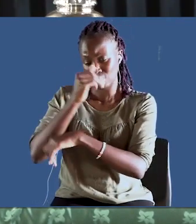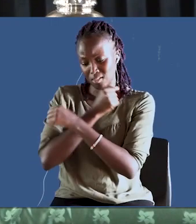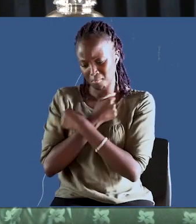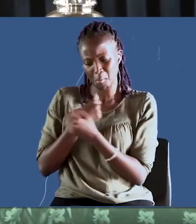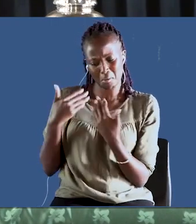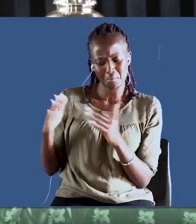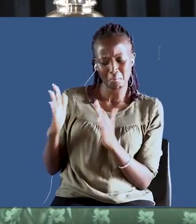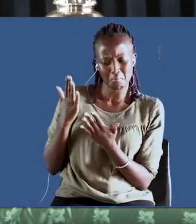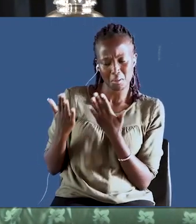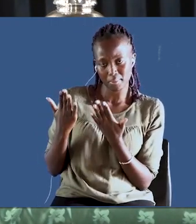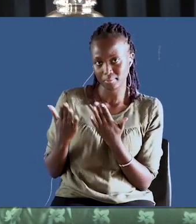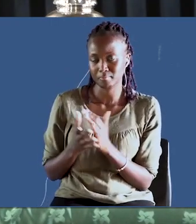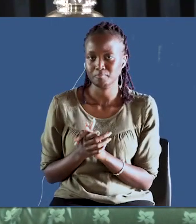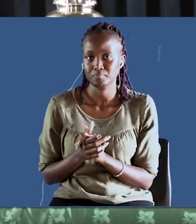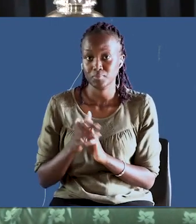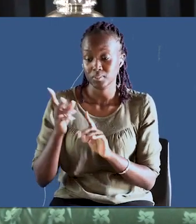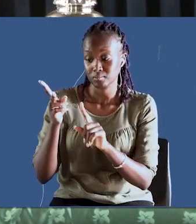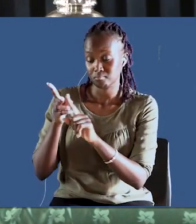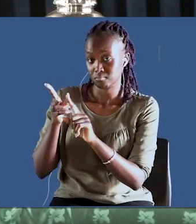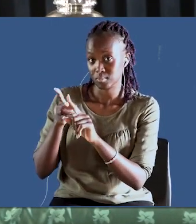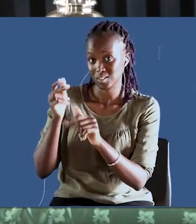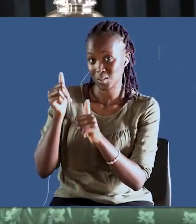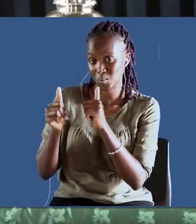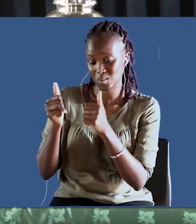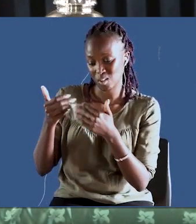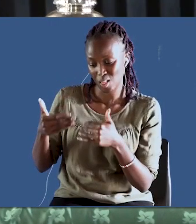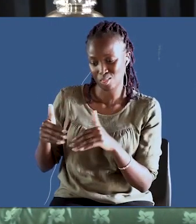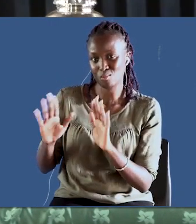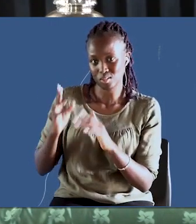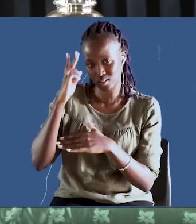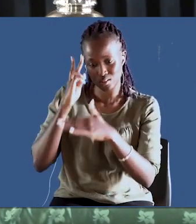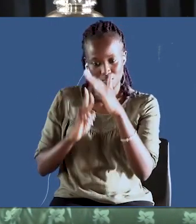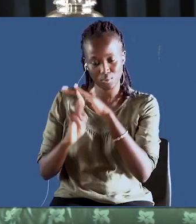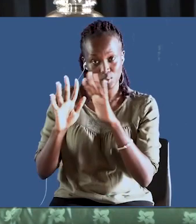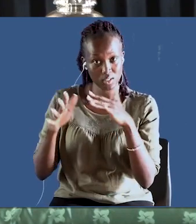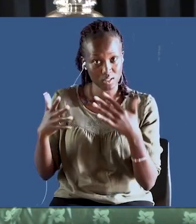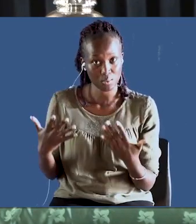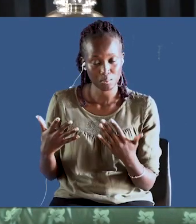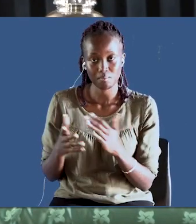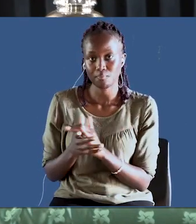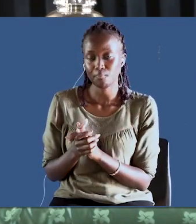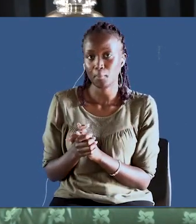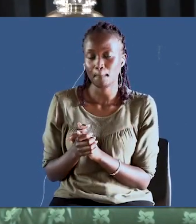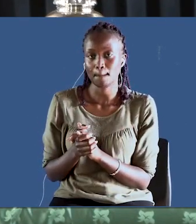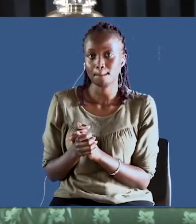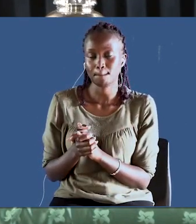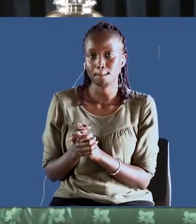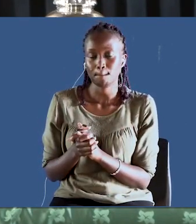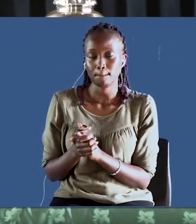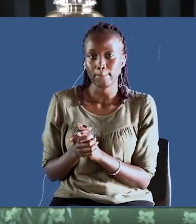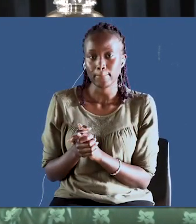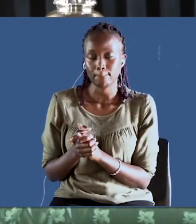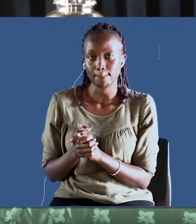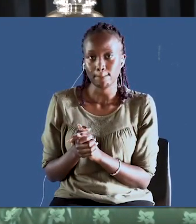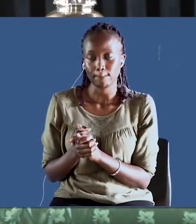God. The second way in which we lose divine vision is by